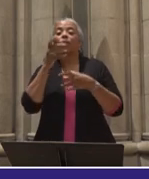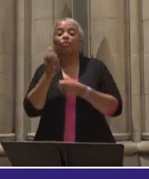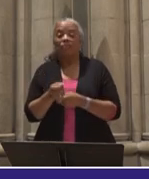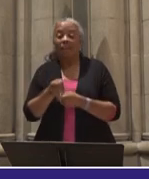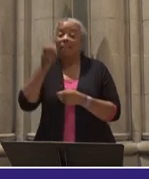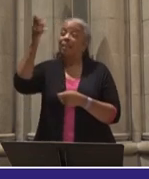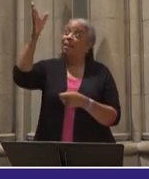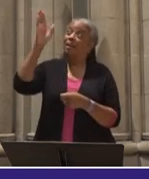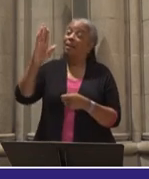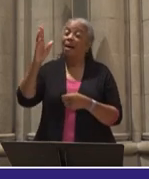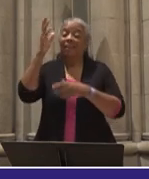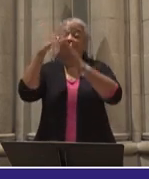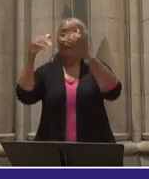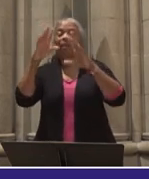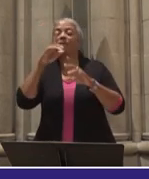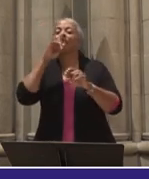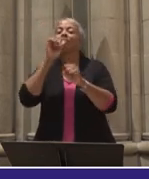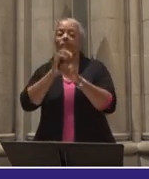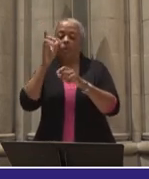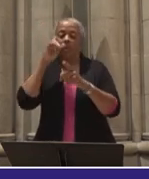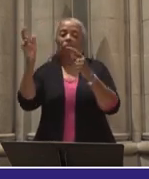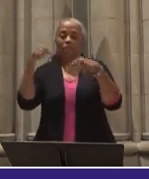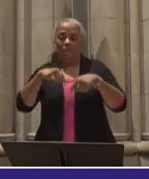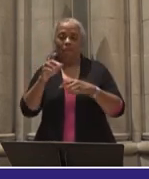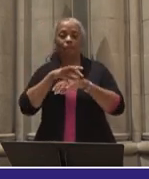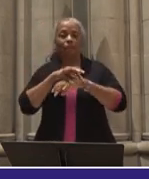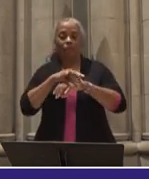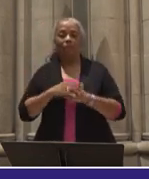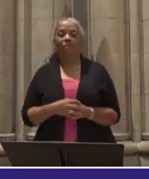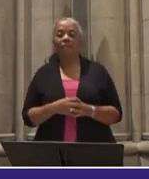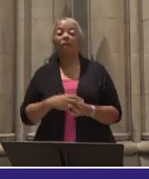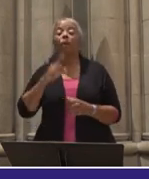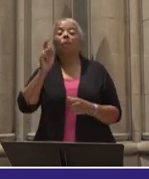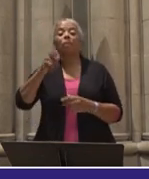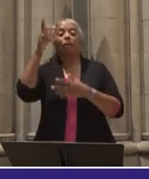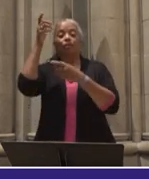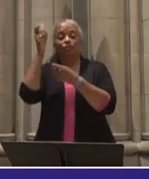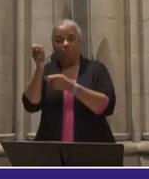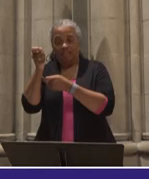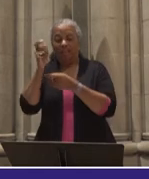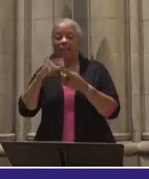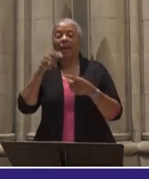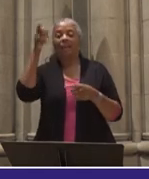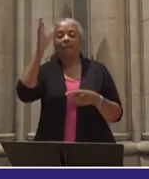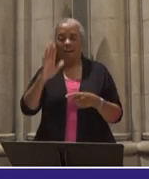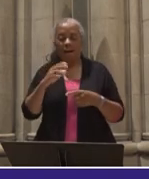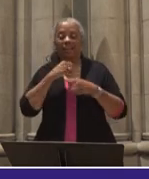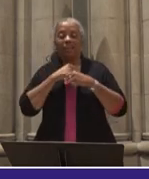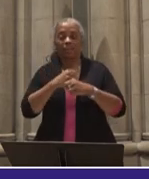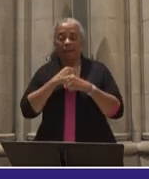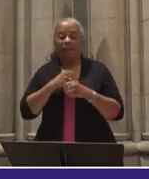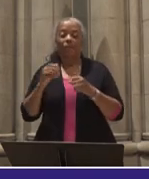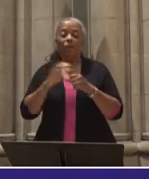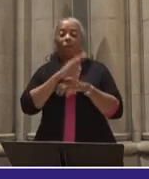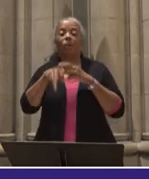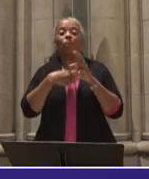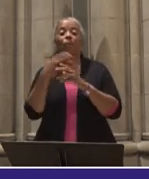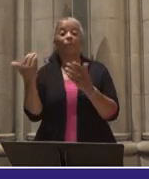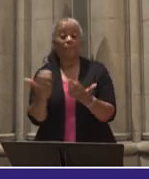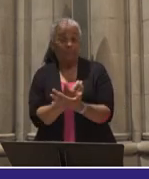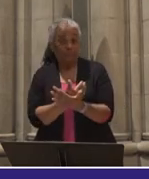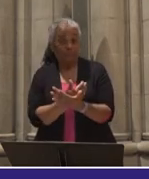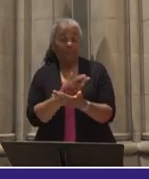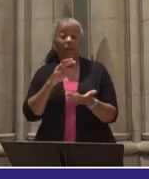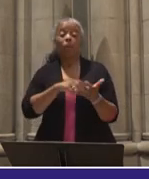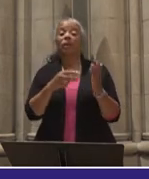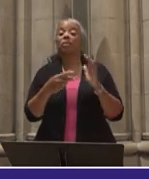heaven is coming to earth. It is to trust that God is making the whole world new, which